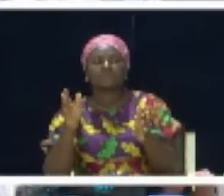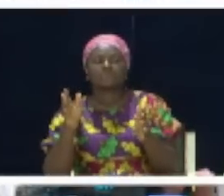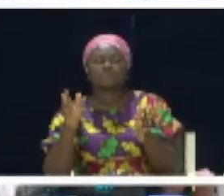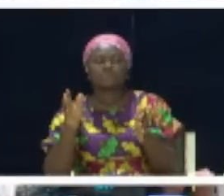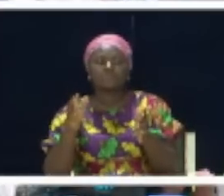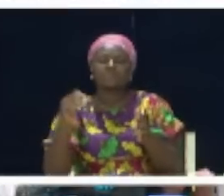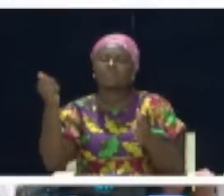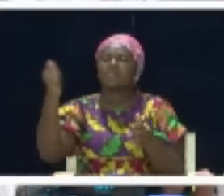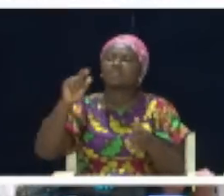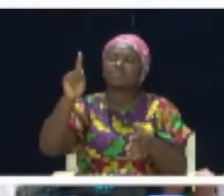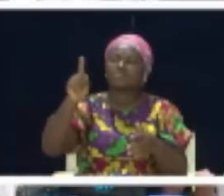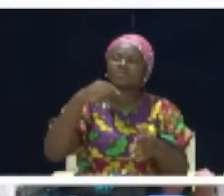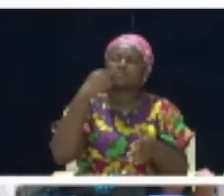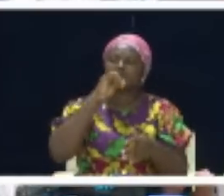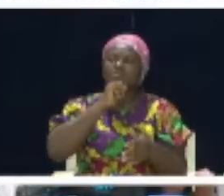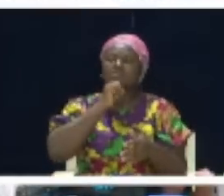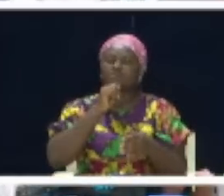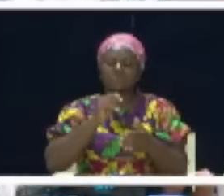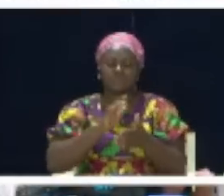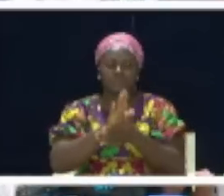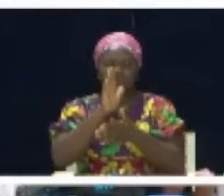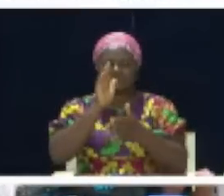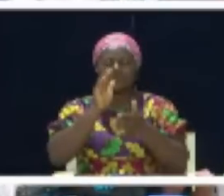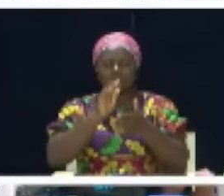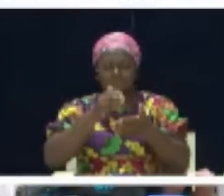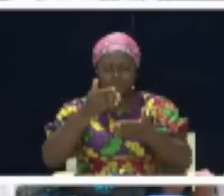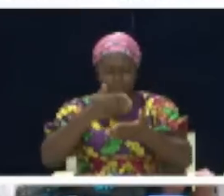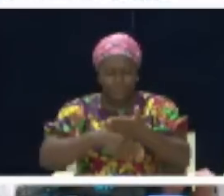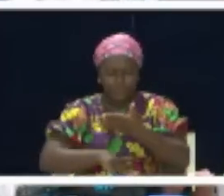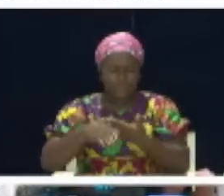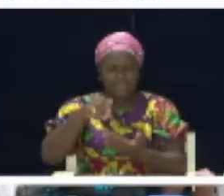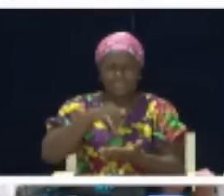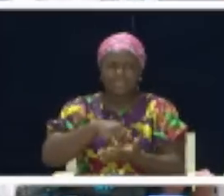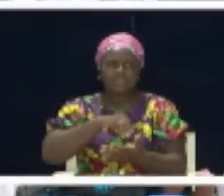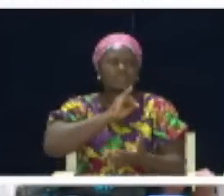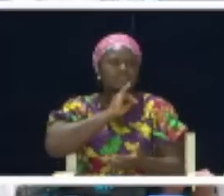Anyone who is not born again is not a believer.